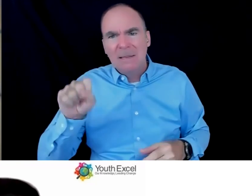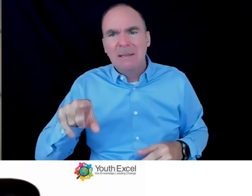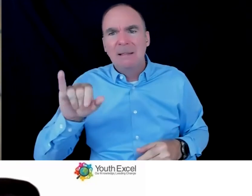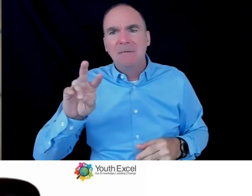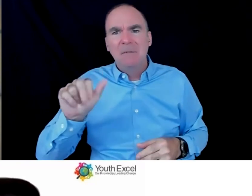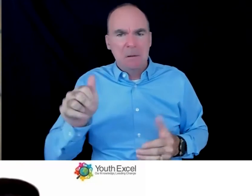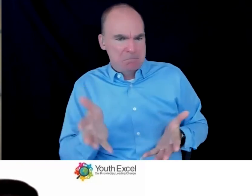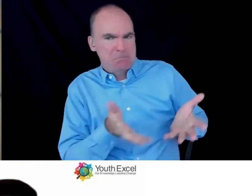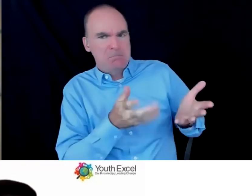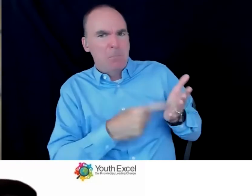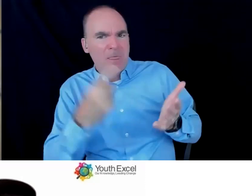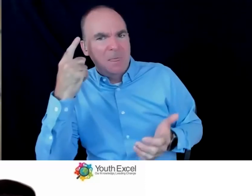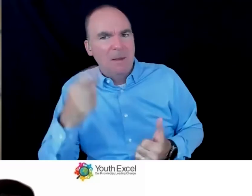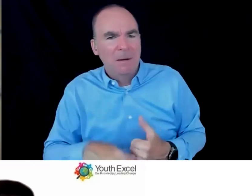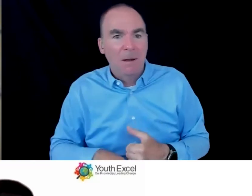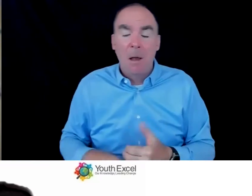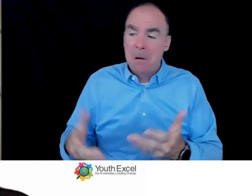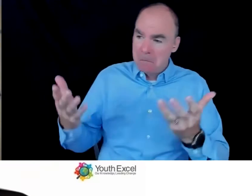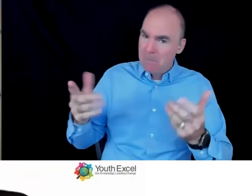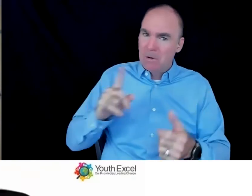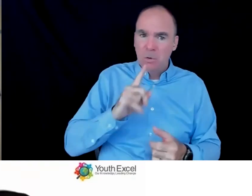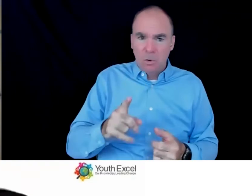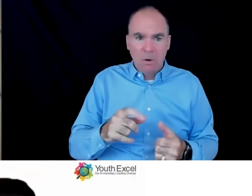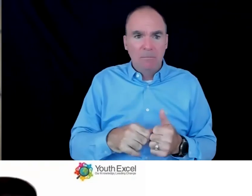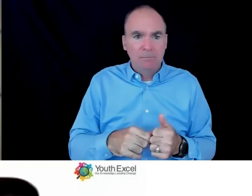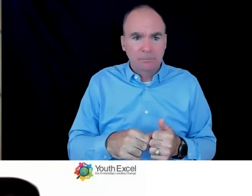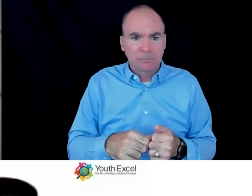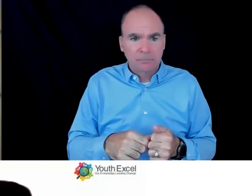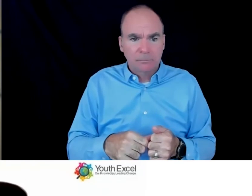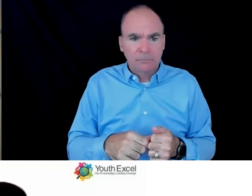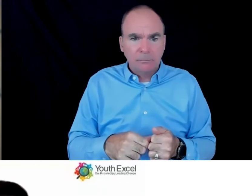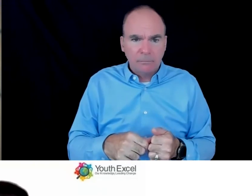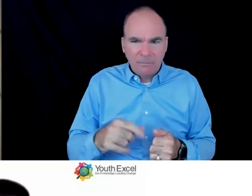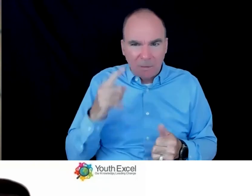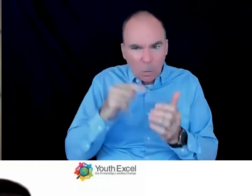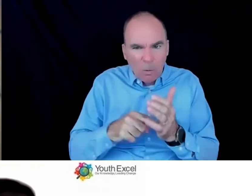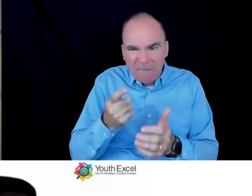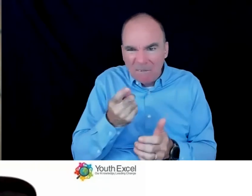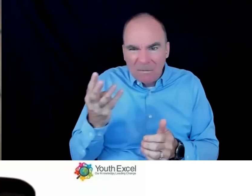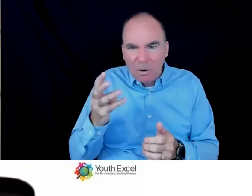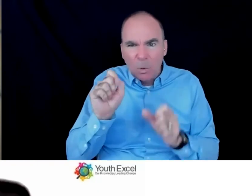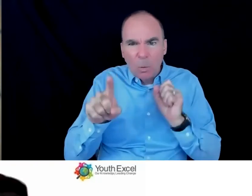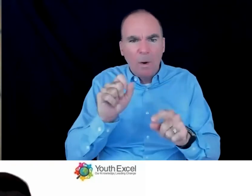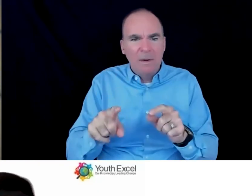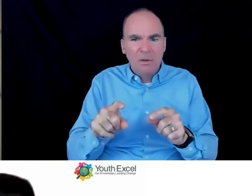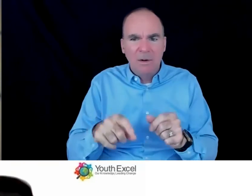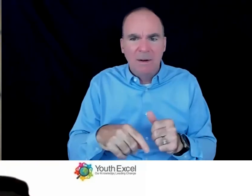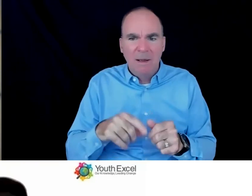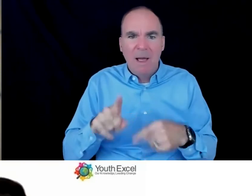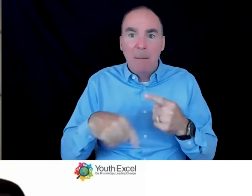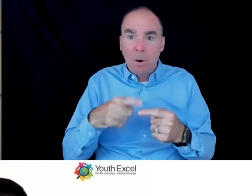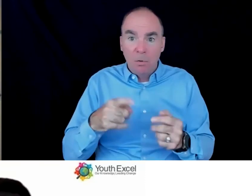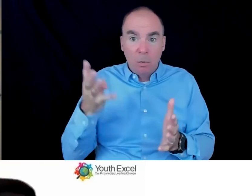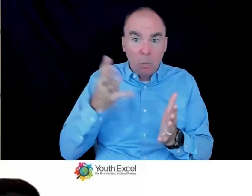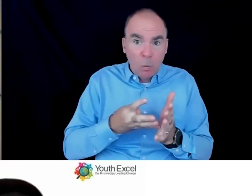across onto that. Sure. So I think we've seen one or more questions around if we'll be sharing the recording, and I'm pleased to